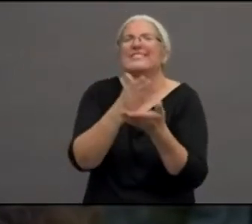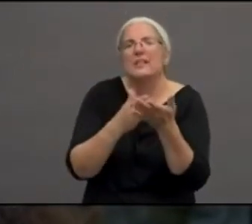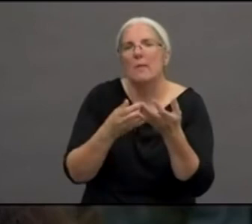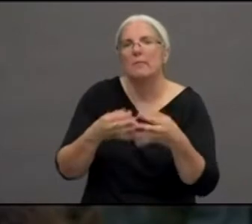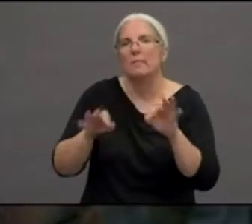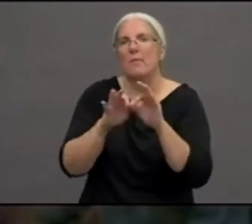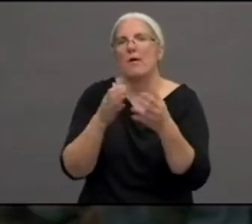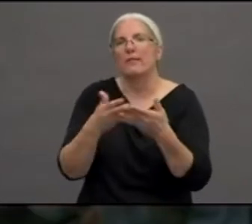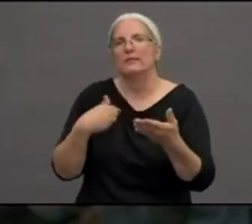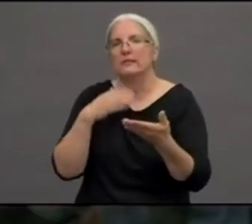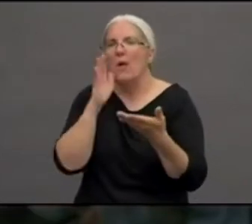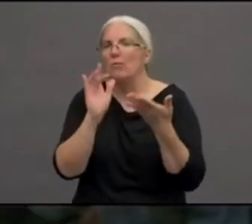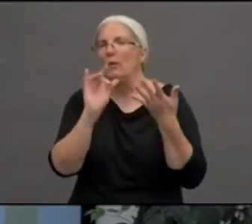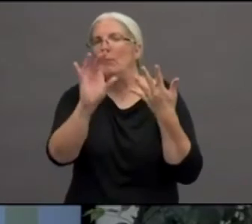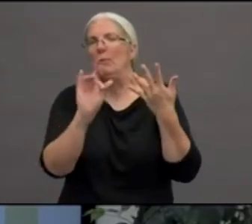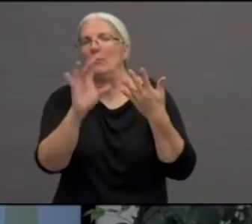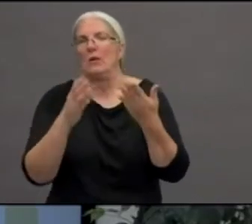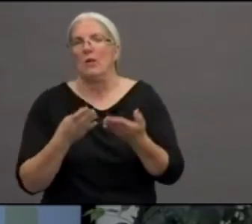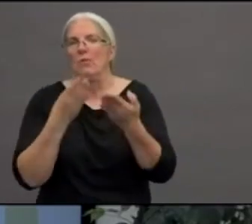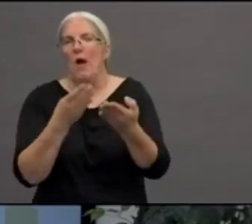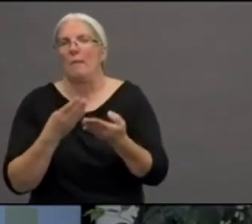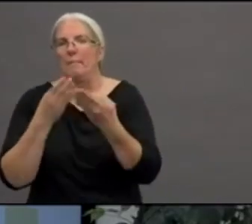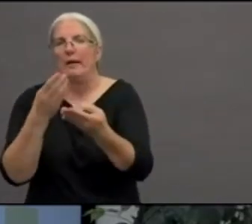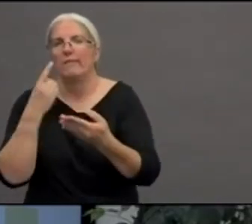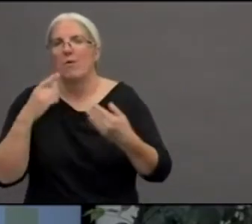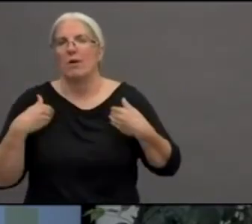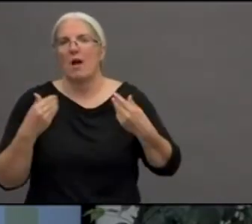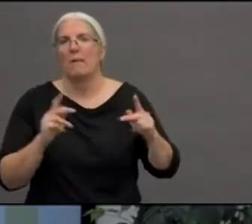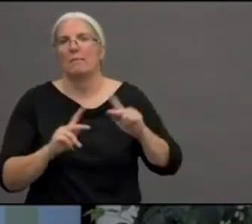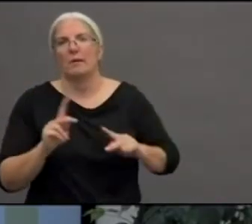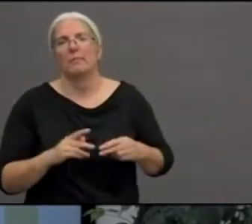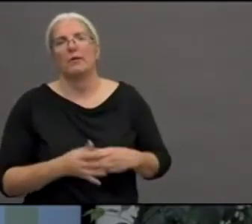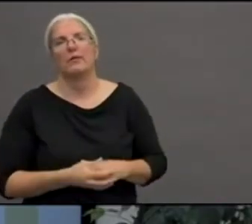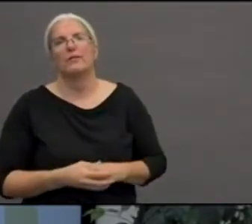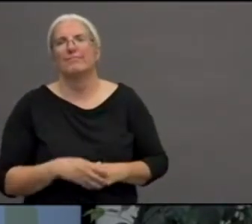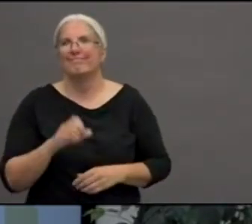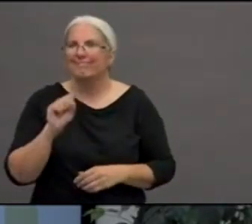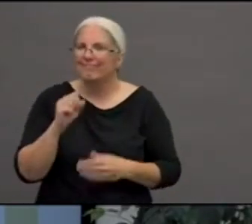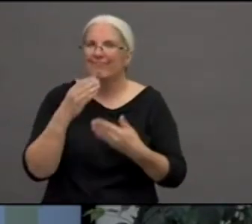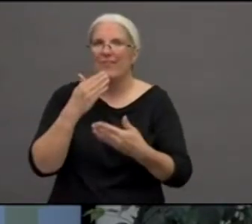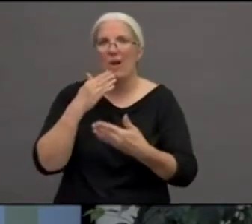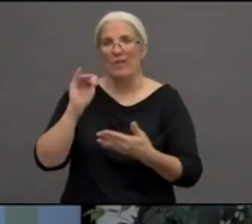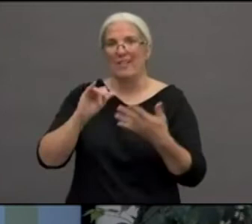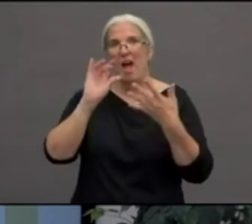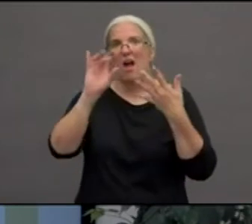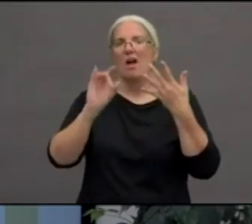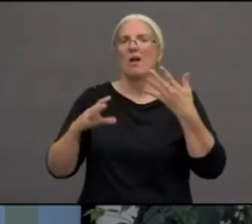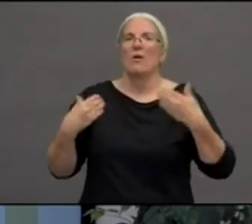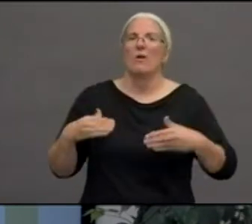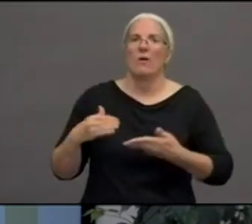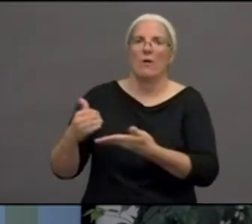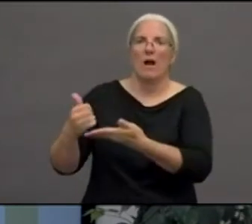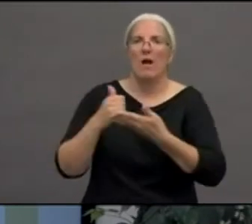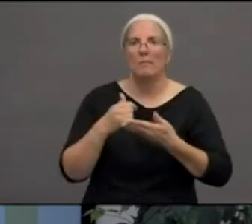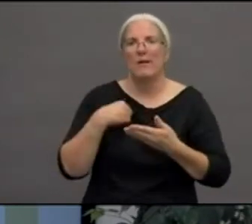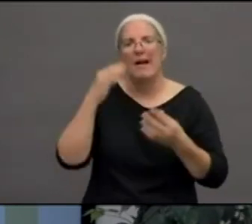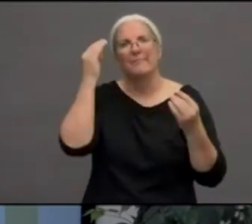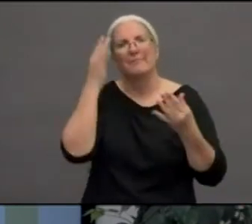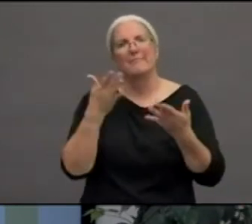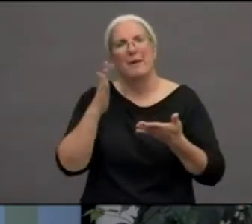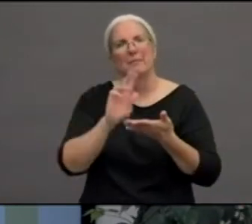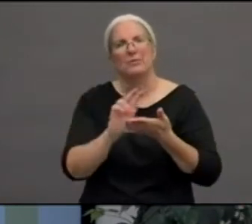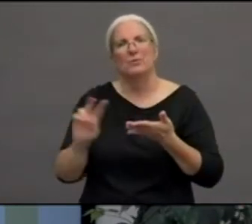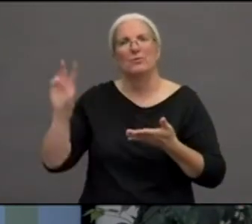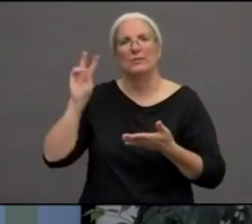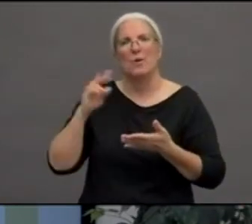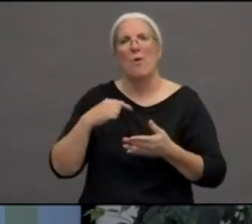would recommend to youths. Thank you. Yeah, definitely. I know that I believe 2 weeks ago I did a social